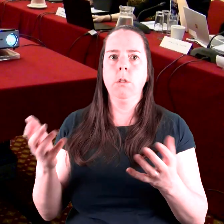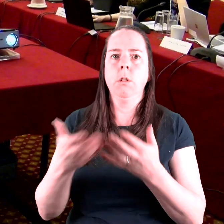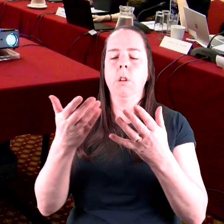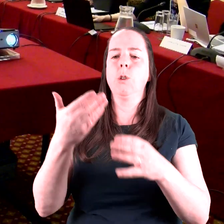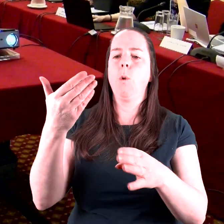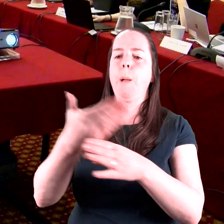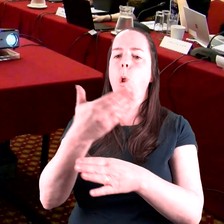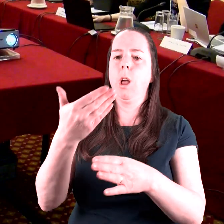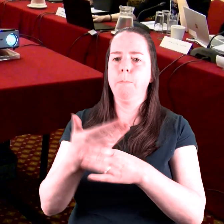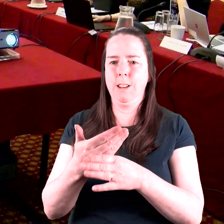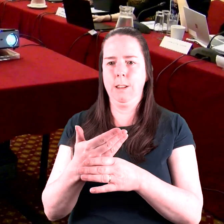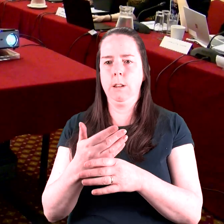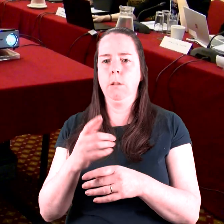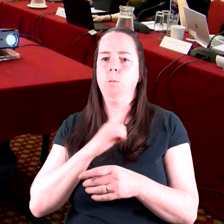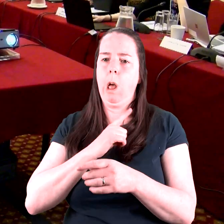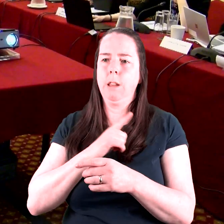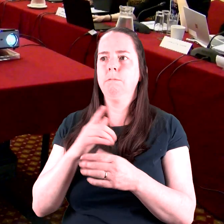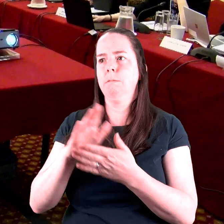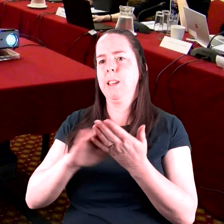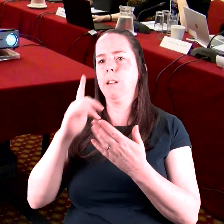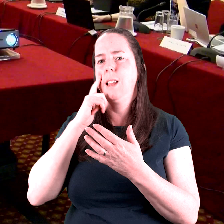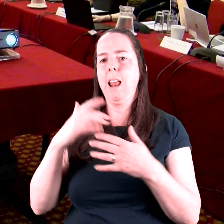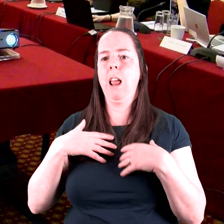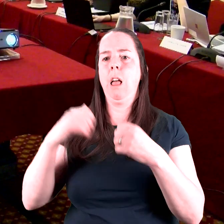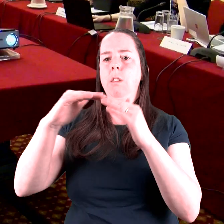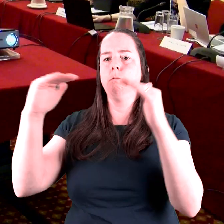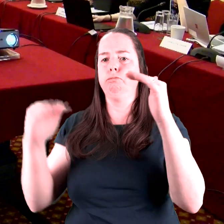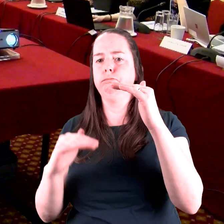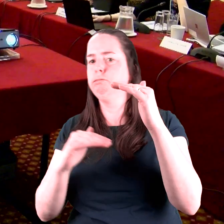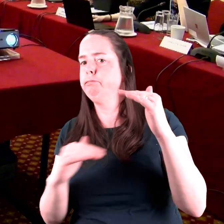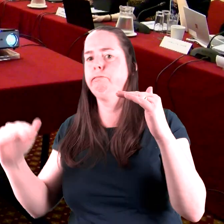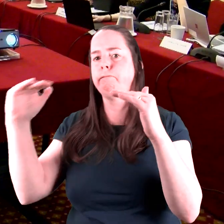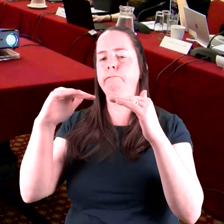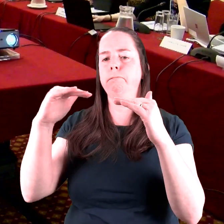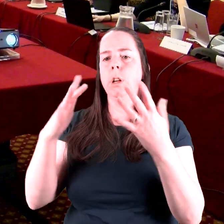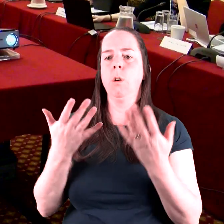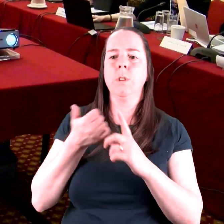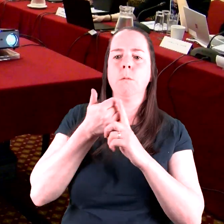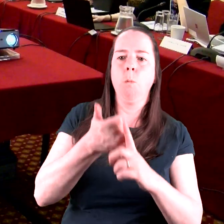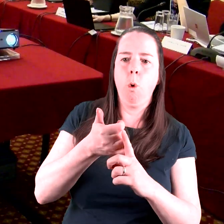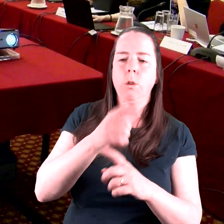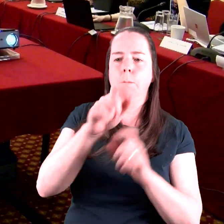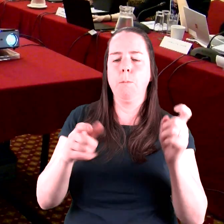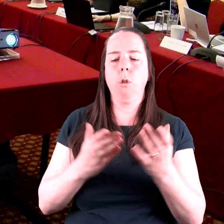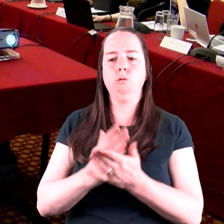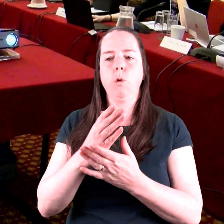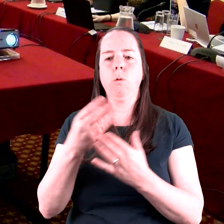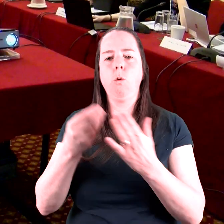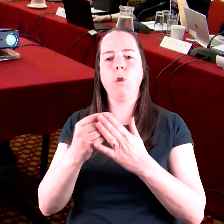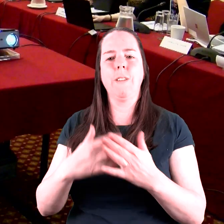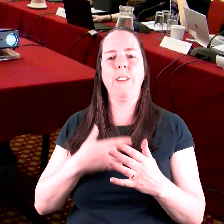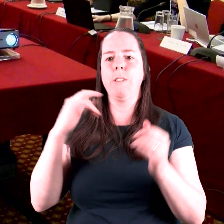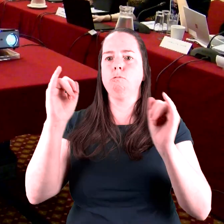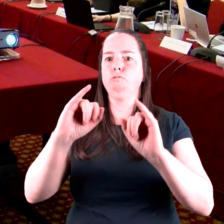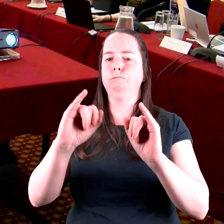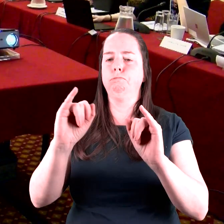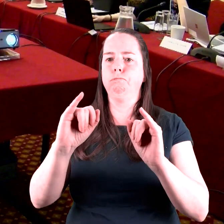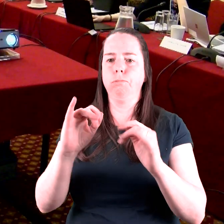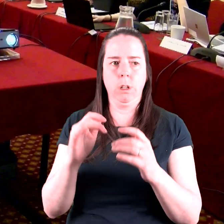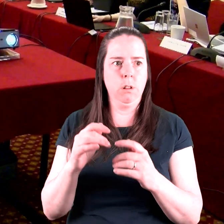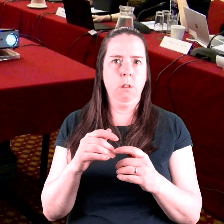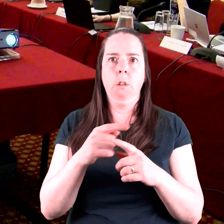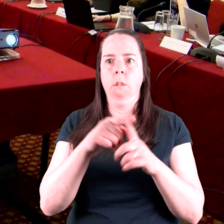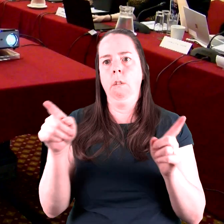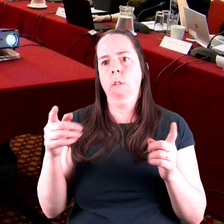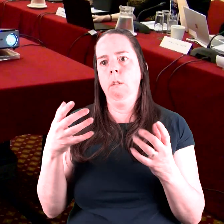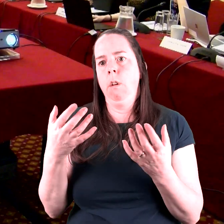local people into employment so that we reduce health inequalities, that we support people through the cost of living crisis that